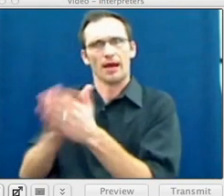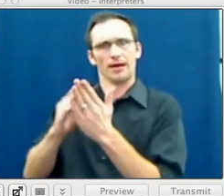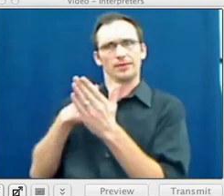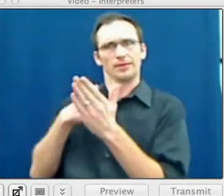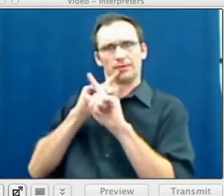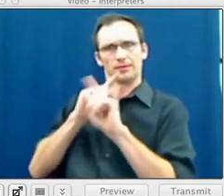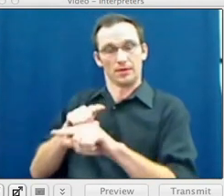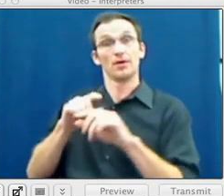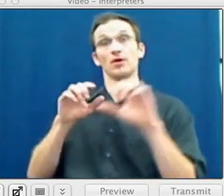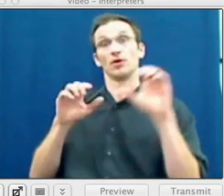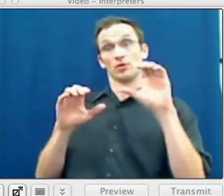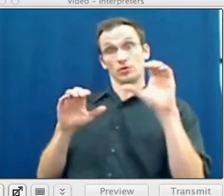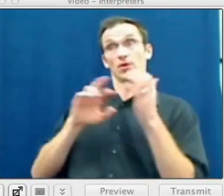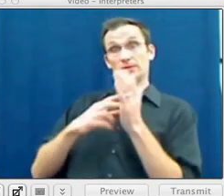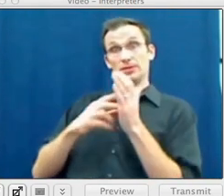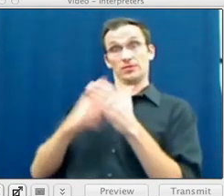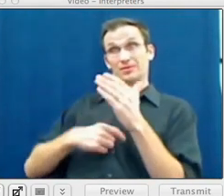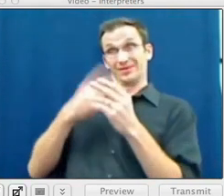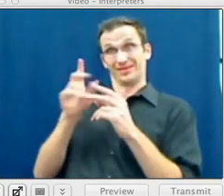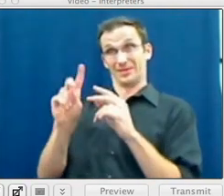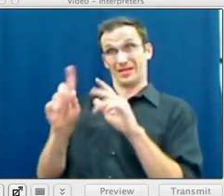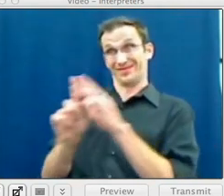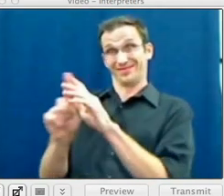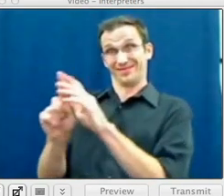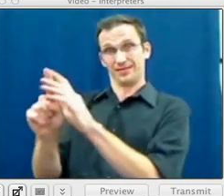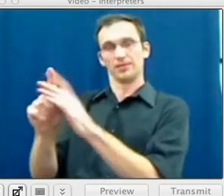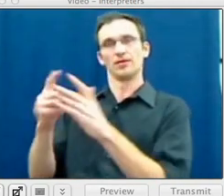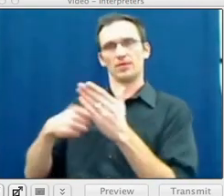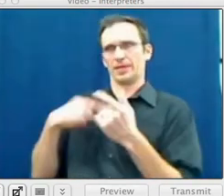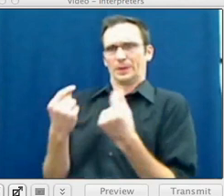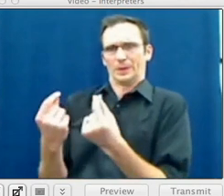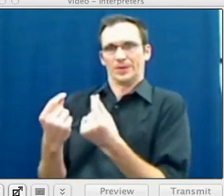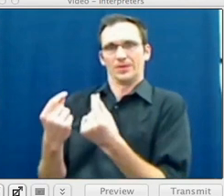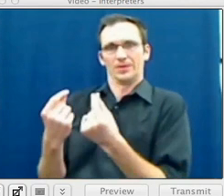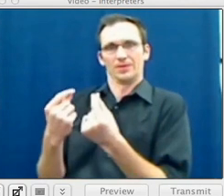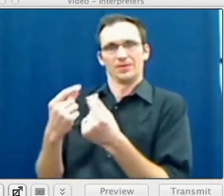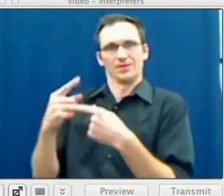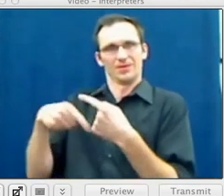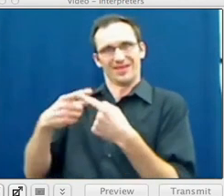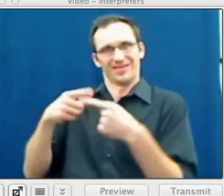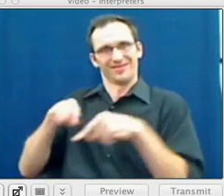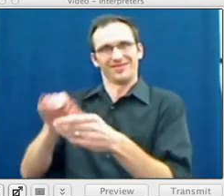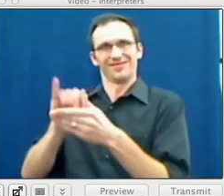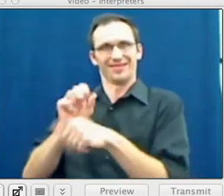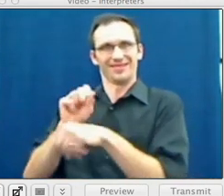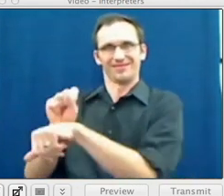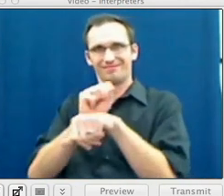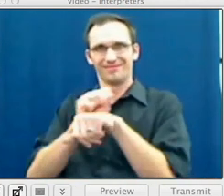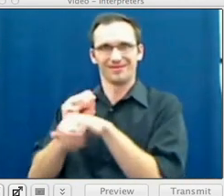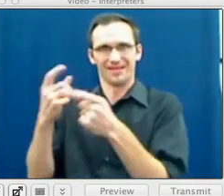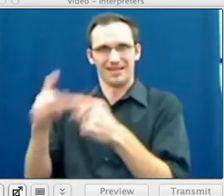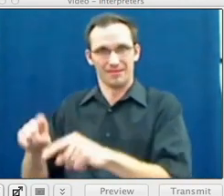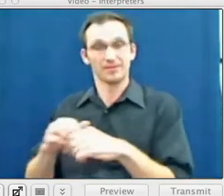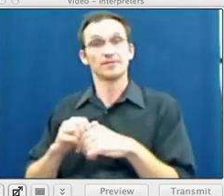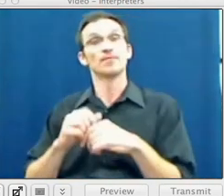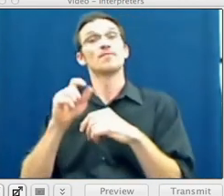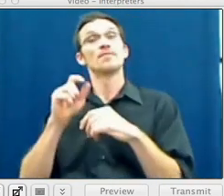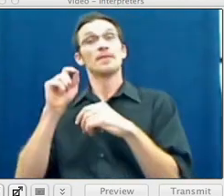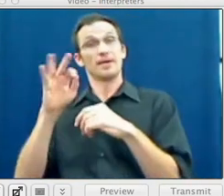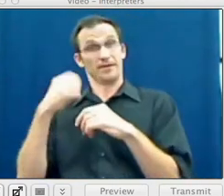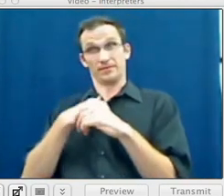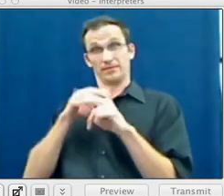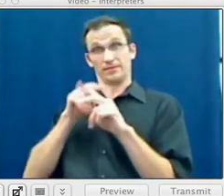response to the demands of the job. In other words, having this interactive view is a much